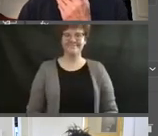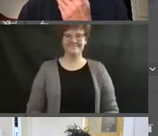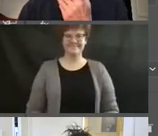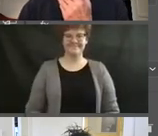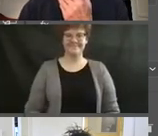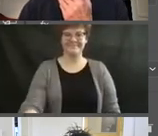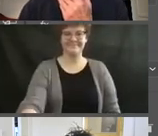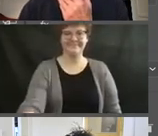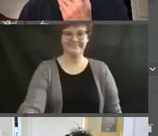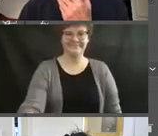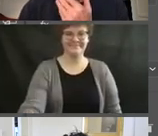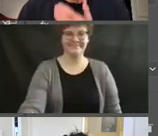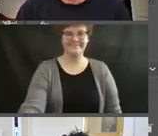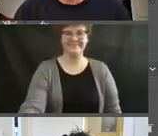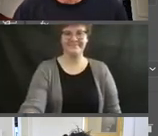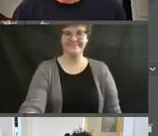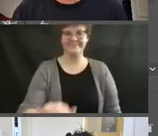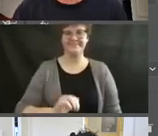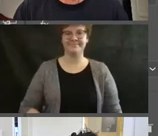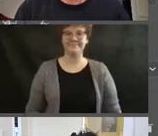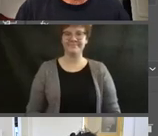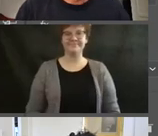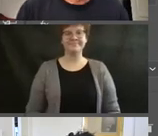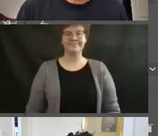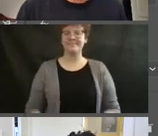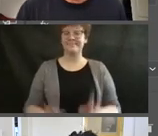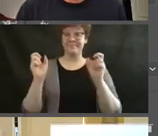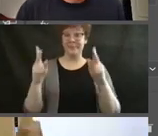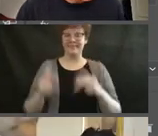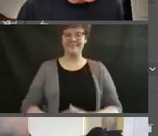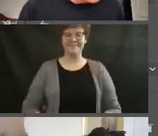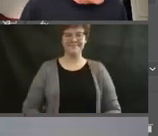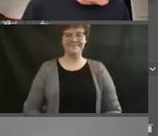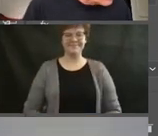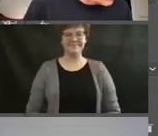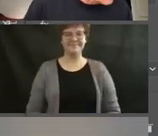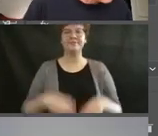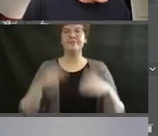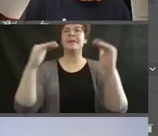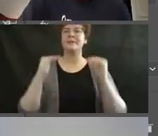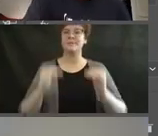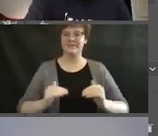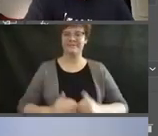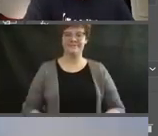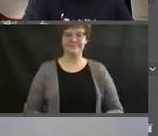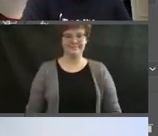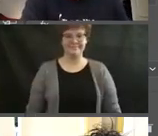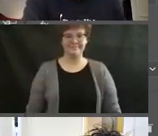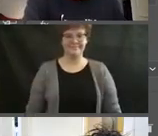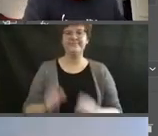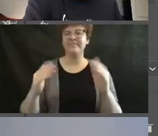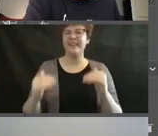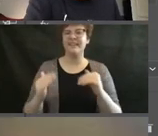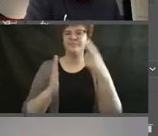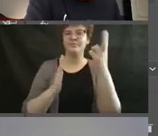Okay. Okie doke. So the next one, the next brush that they want us